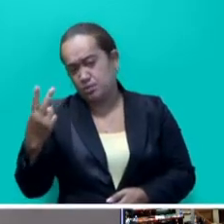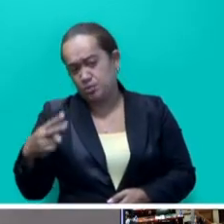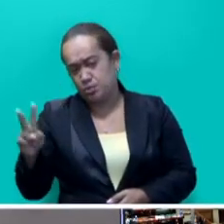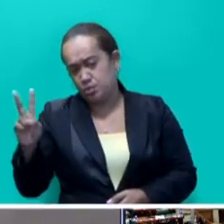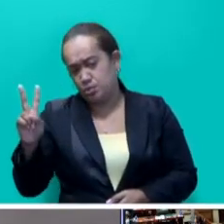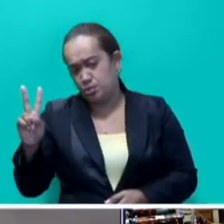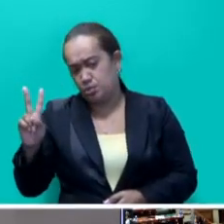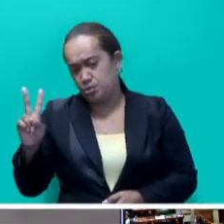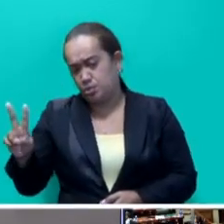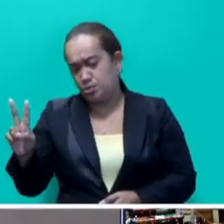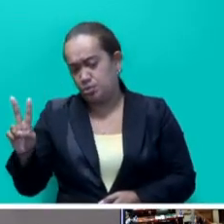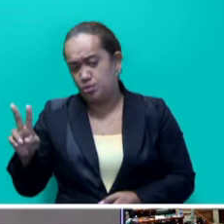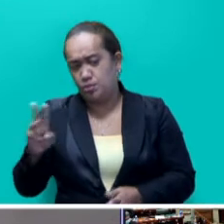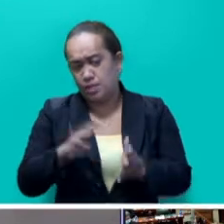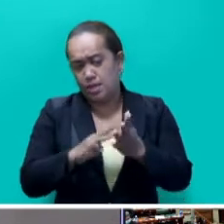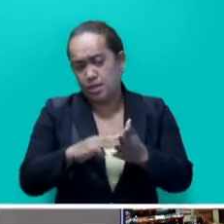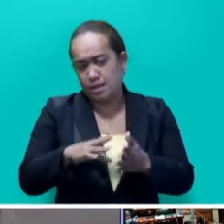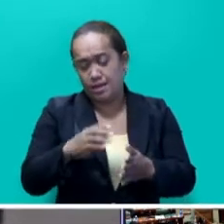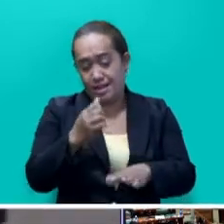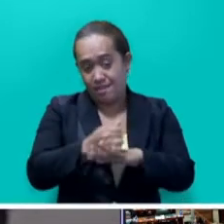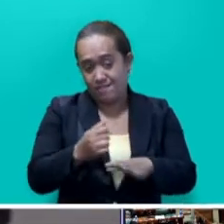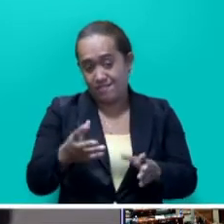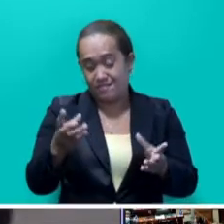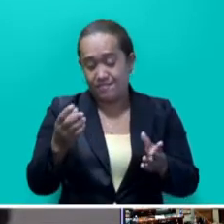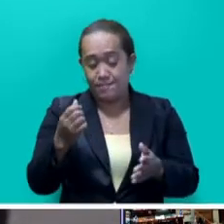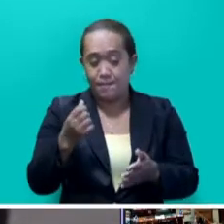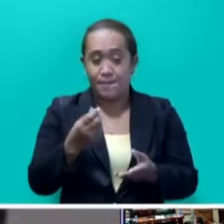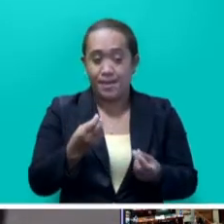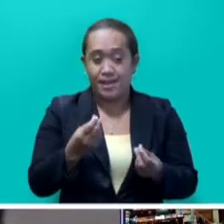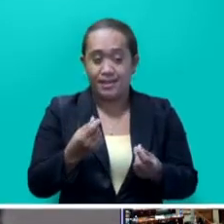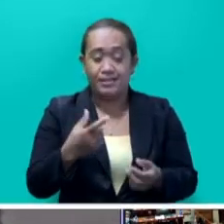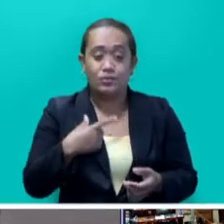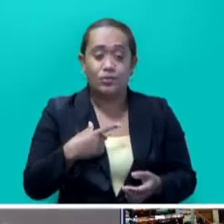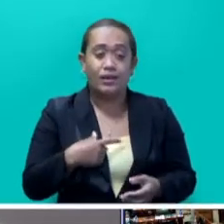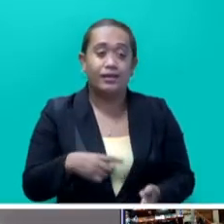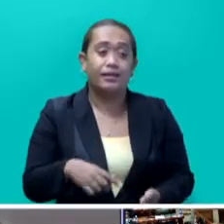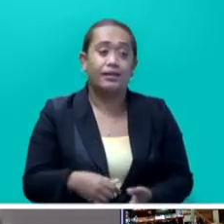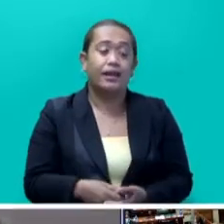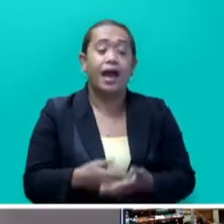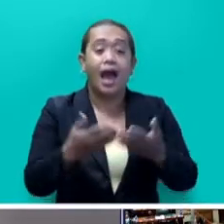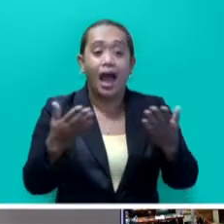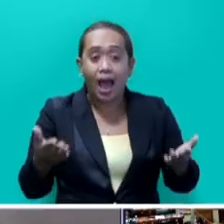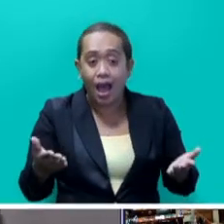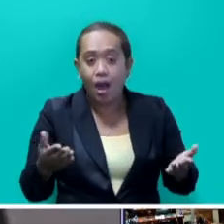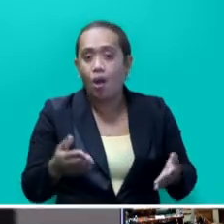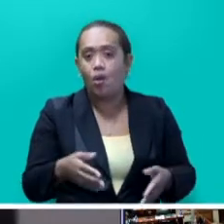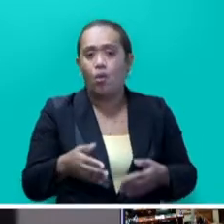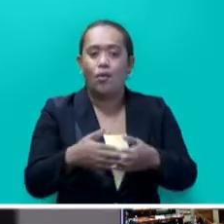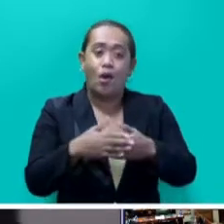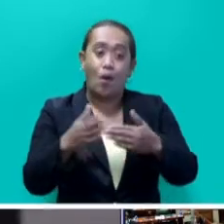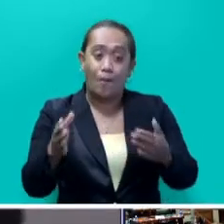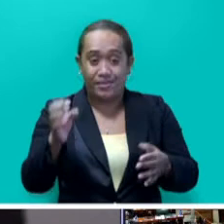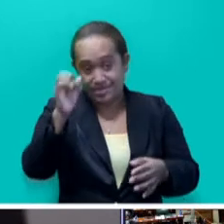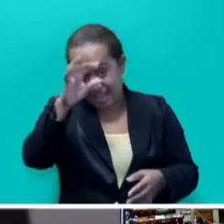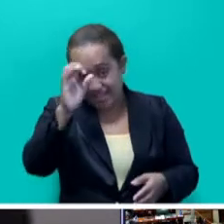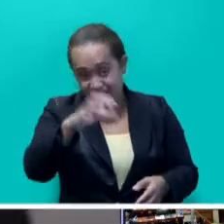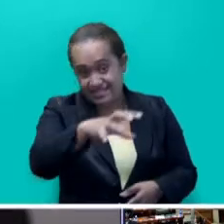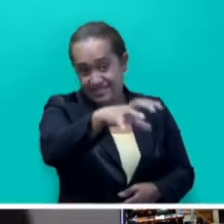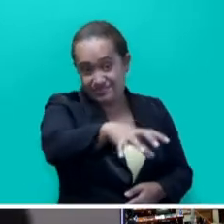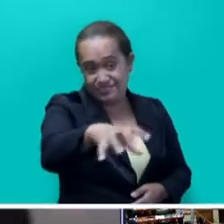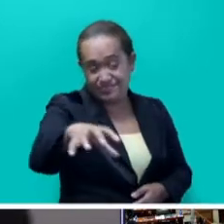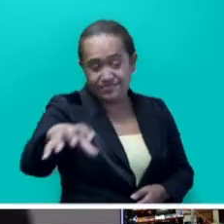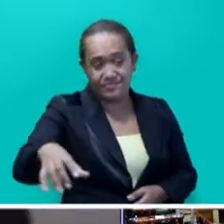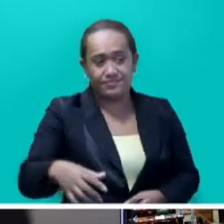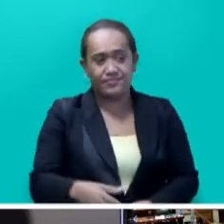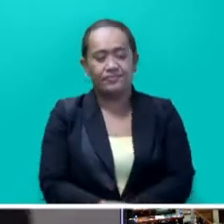the definitions of parking place and stand and the new terminologies to be used for open taxi ranks. Bill also seeks to strengthen